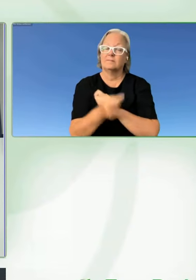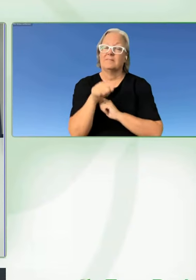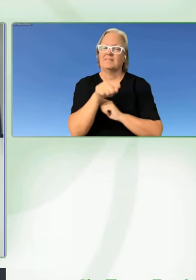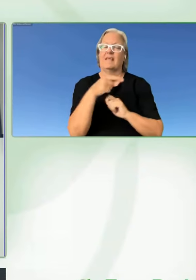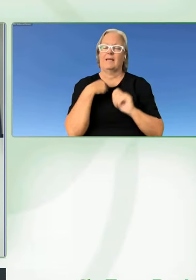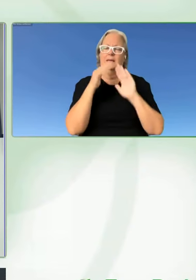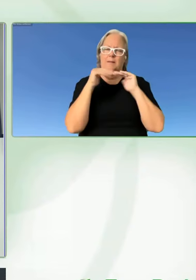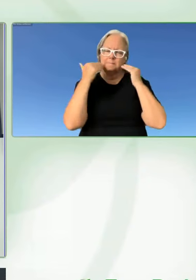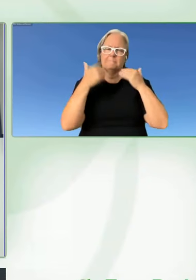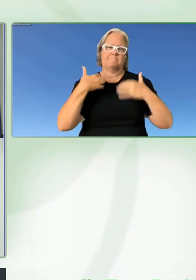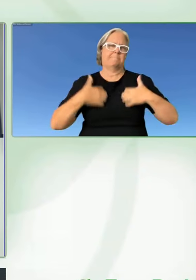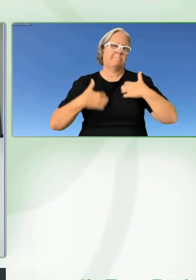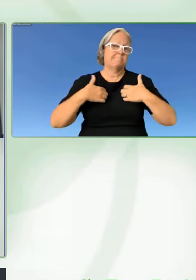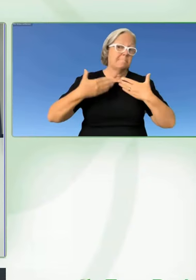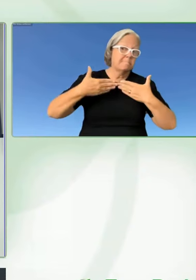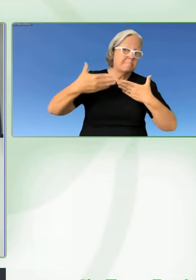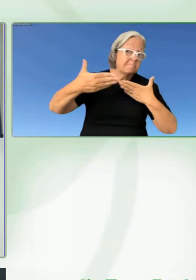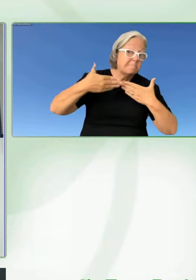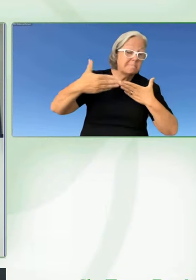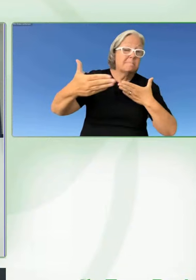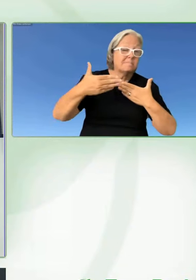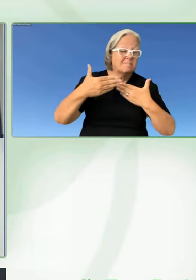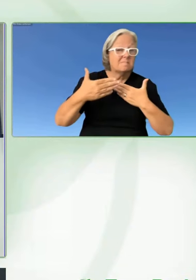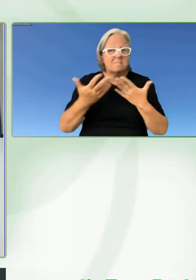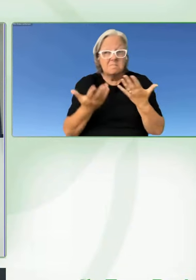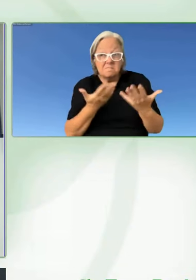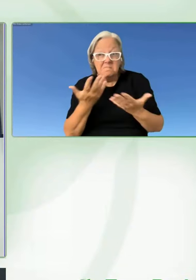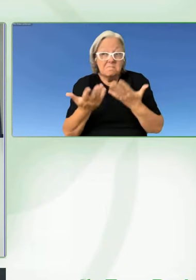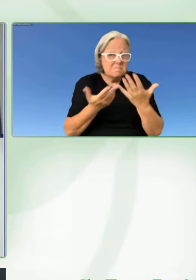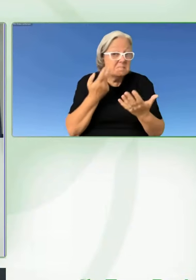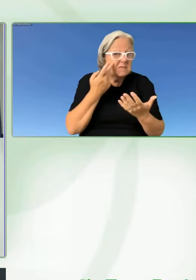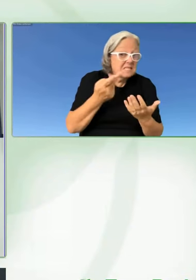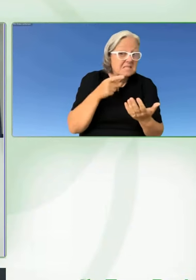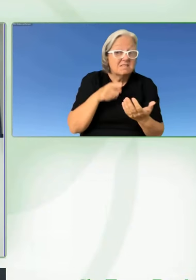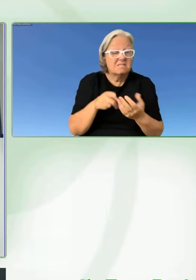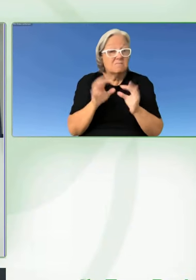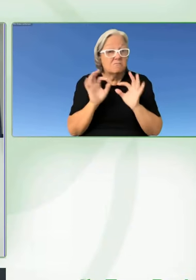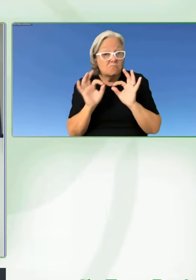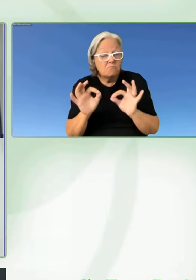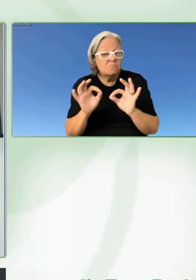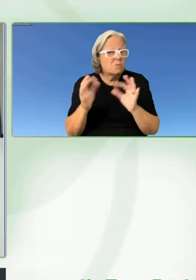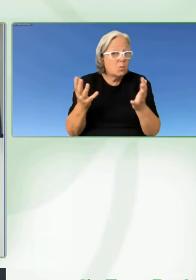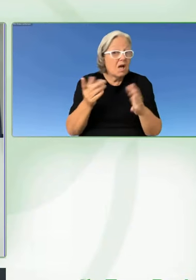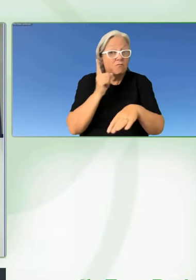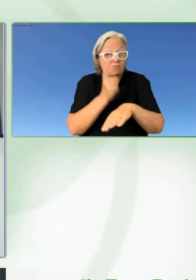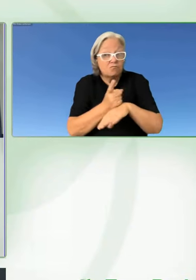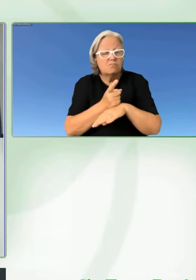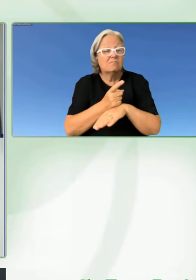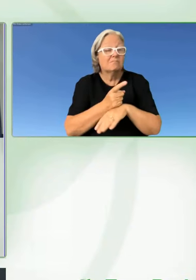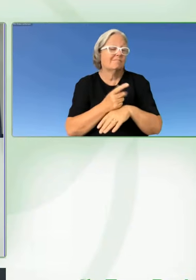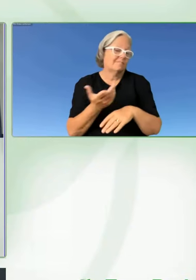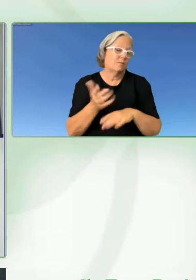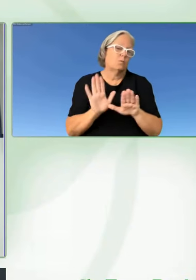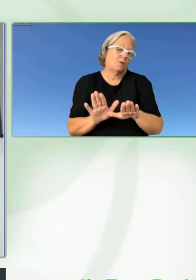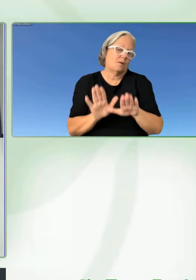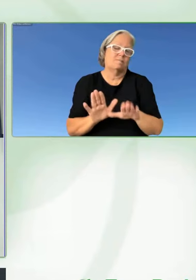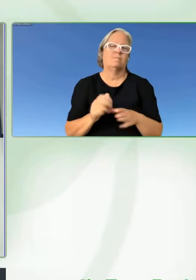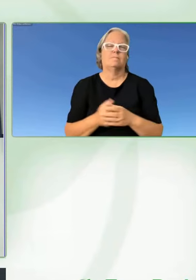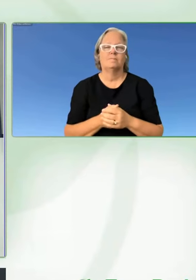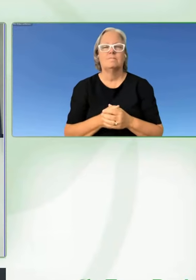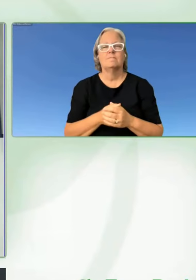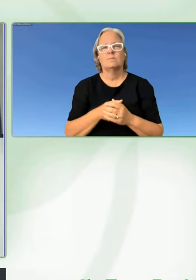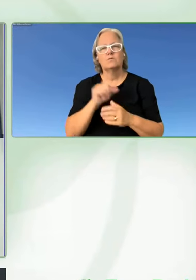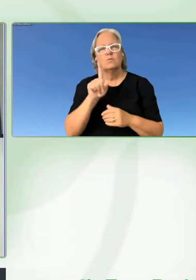years to come and to see how this important directive will be implemented. There is also another very